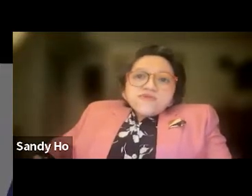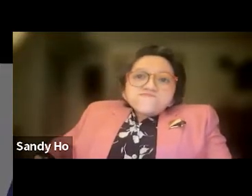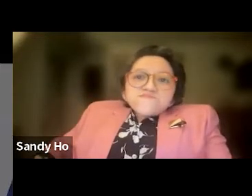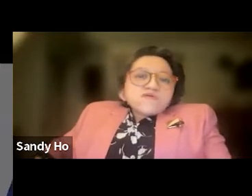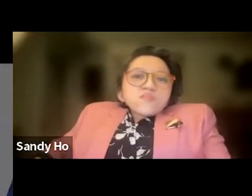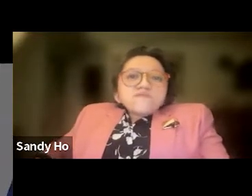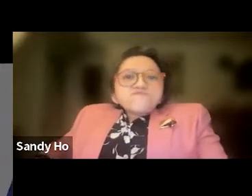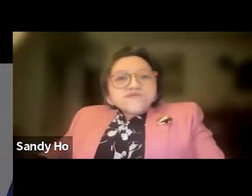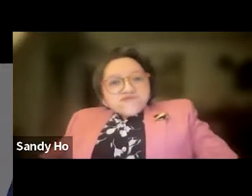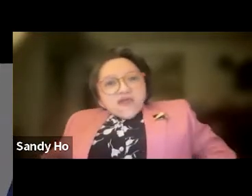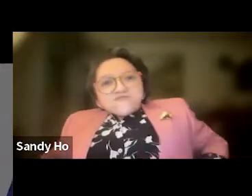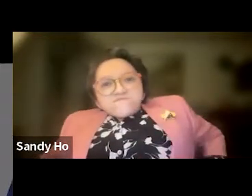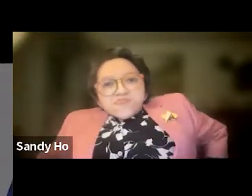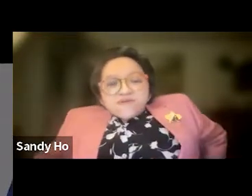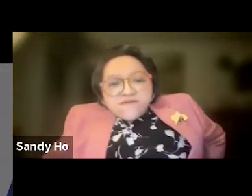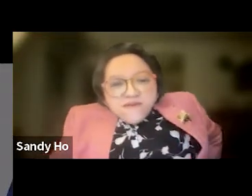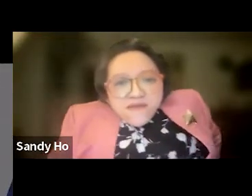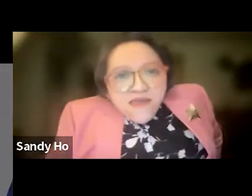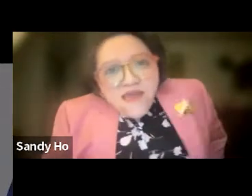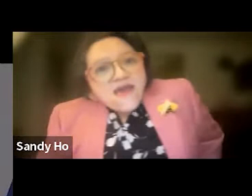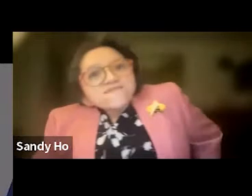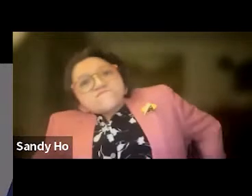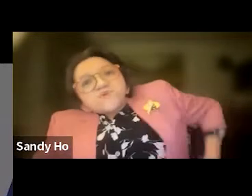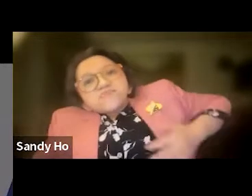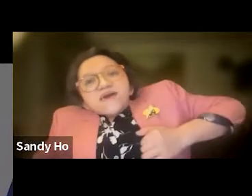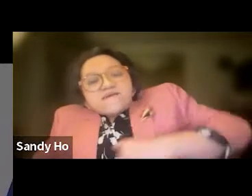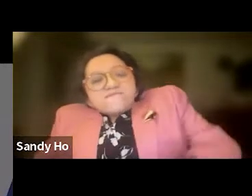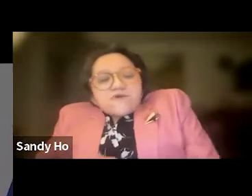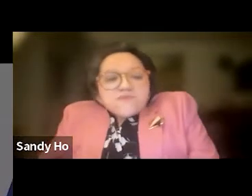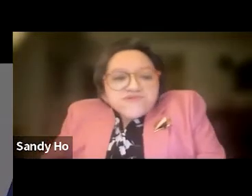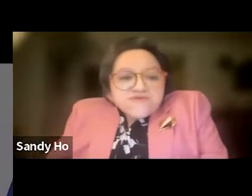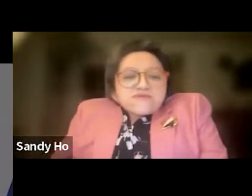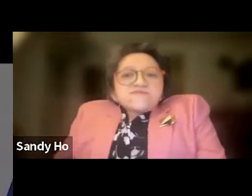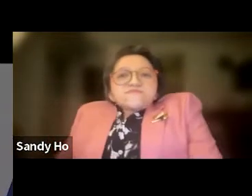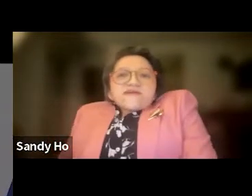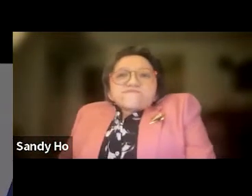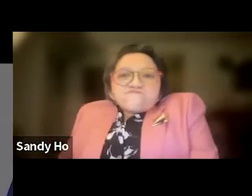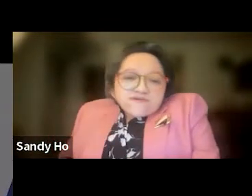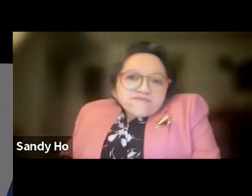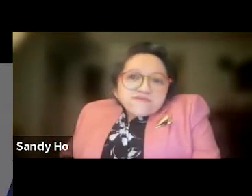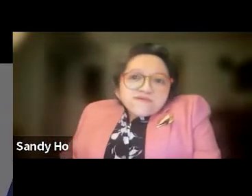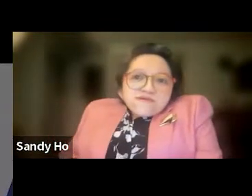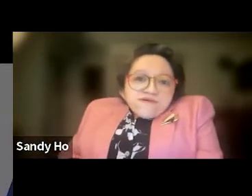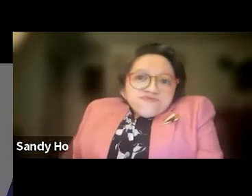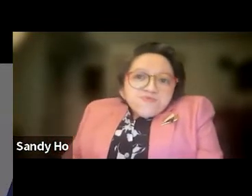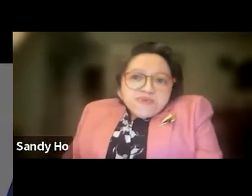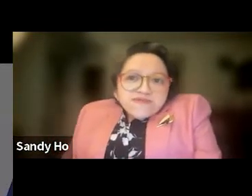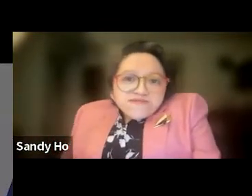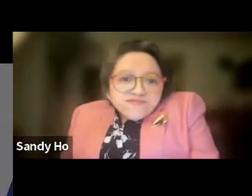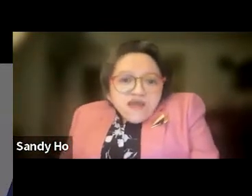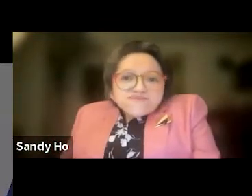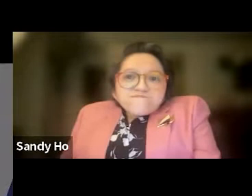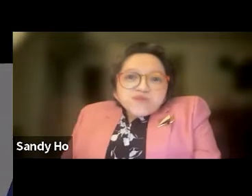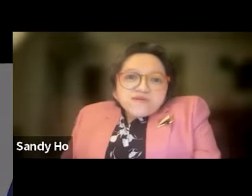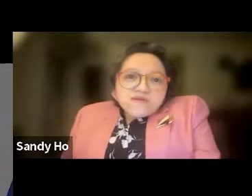So in his book, Longmore describes sympathy as something that, and on the screen is the text that reads, "Sympathy